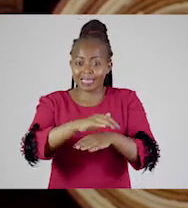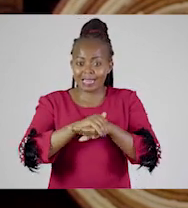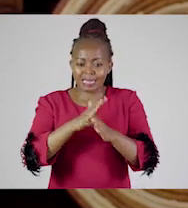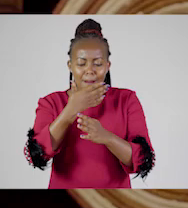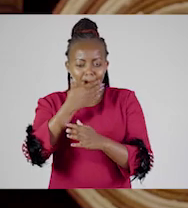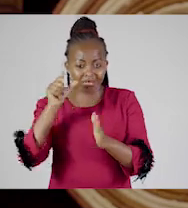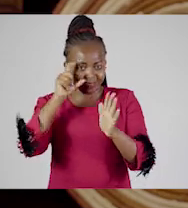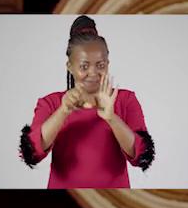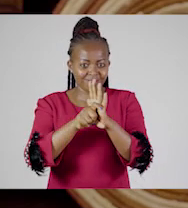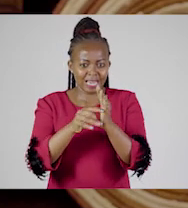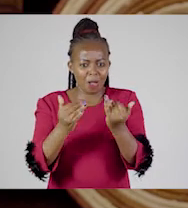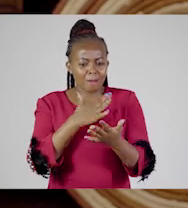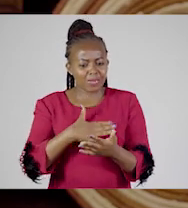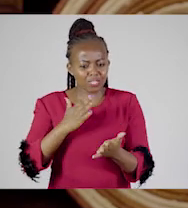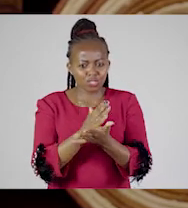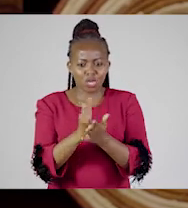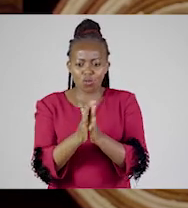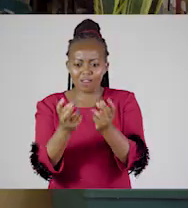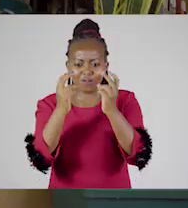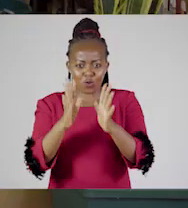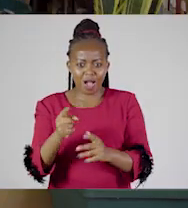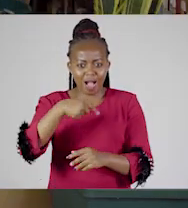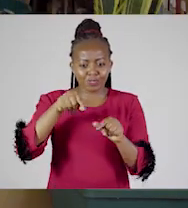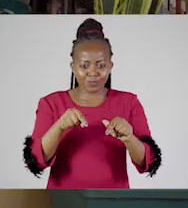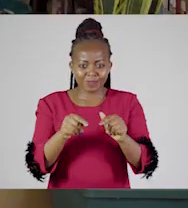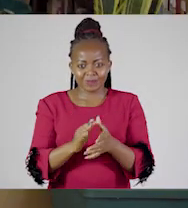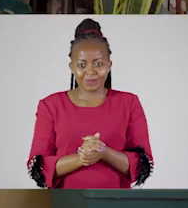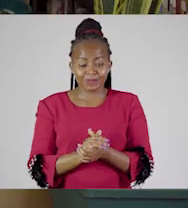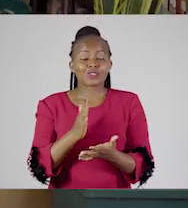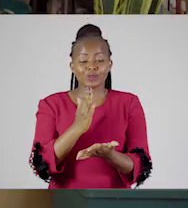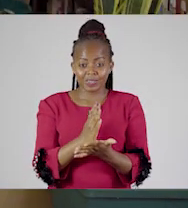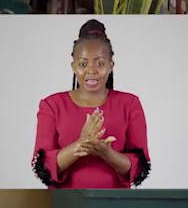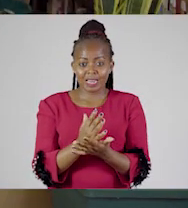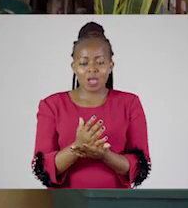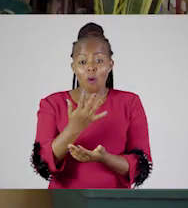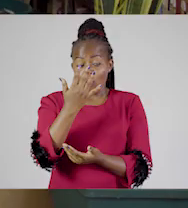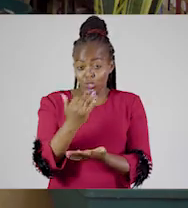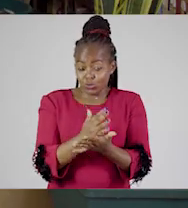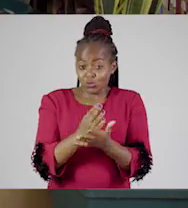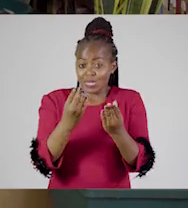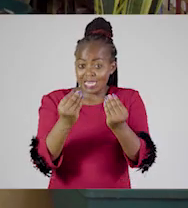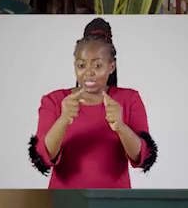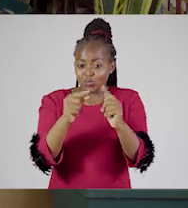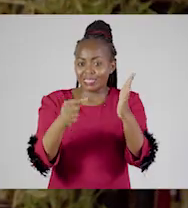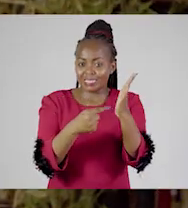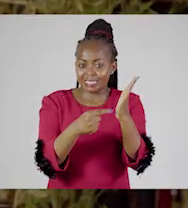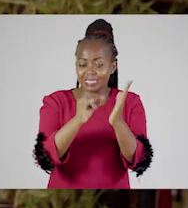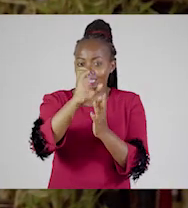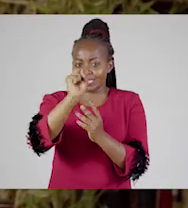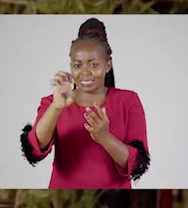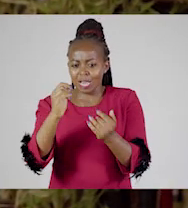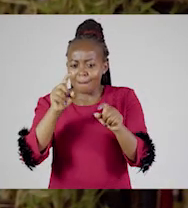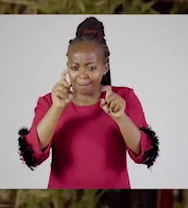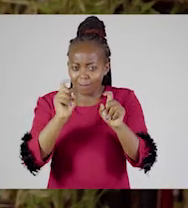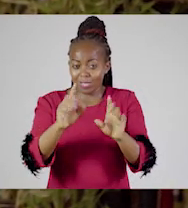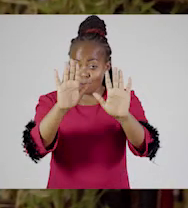quality photos. So can you please share those with our audience for today? Definitely. So while it is easy to digitize, you have to look